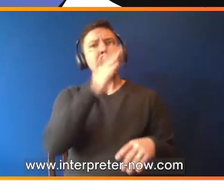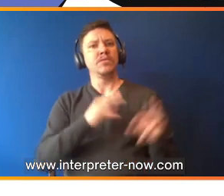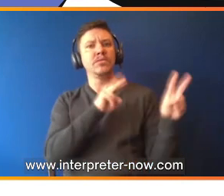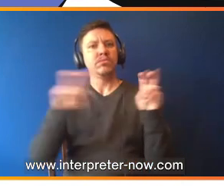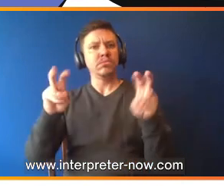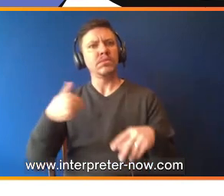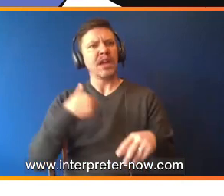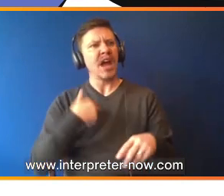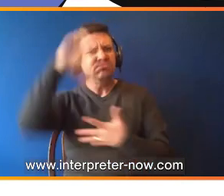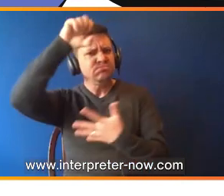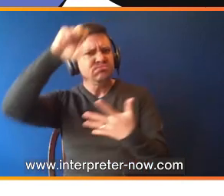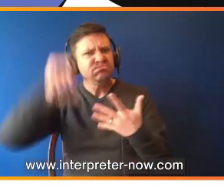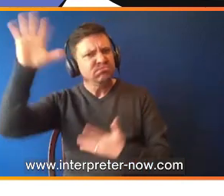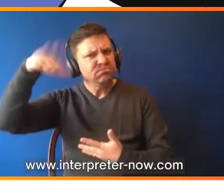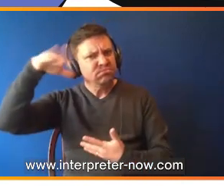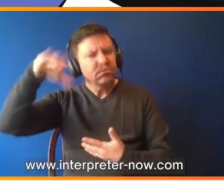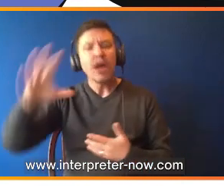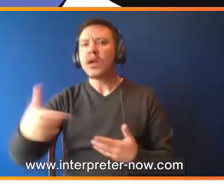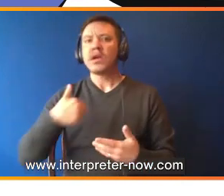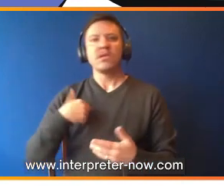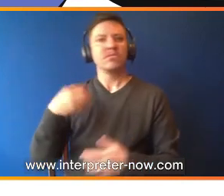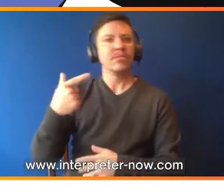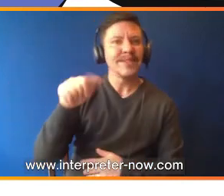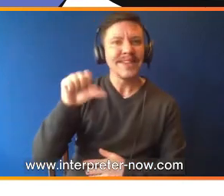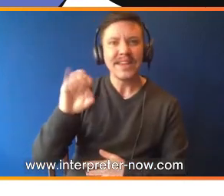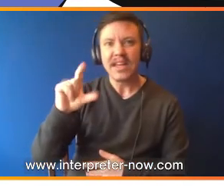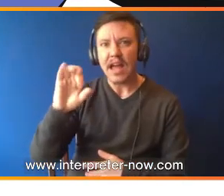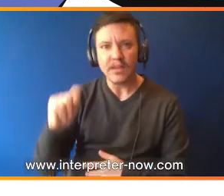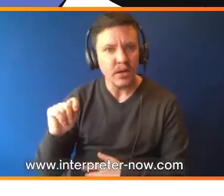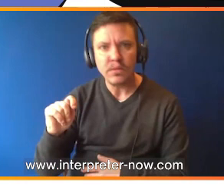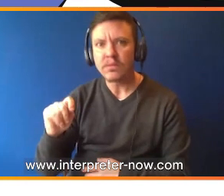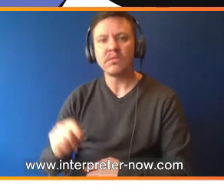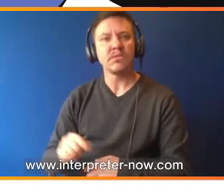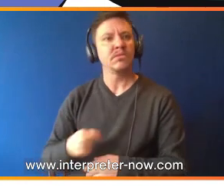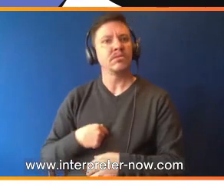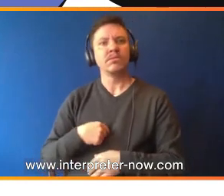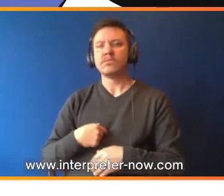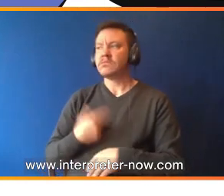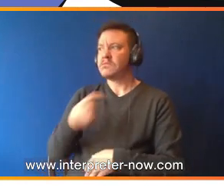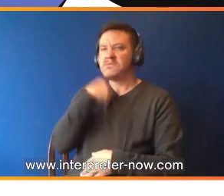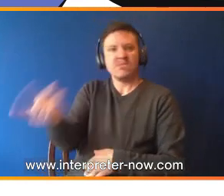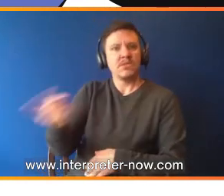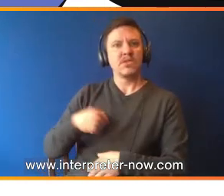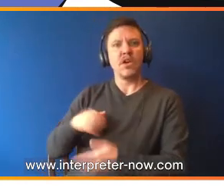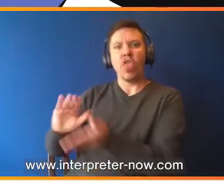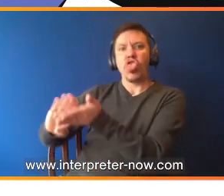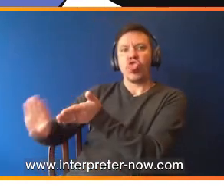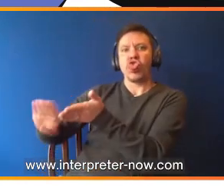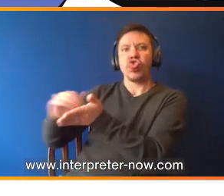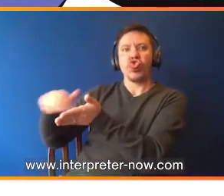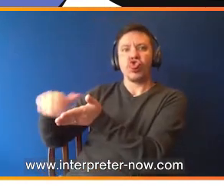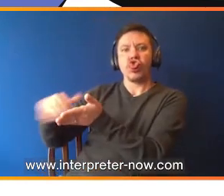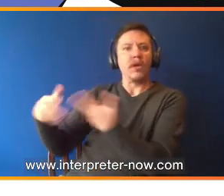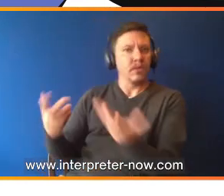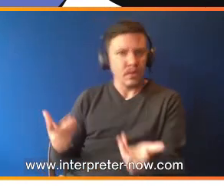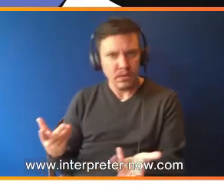dictates, as I'm sure you've talked about in previous episodes, that dictates that certain folks have the most degree of power and the most degree of